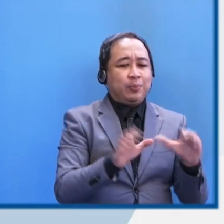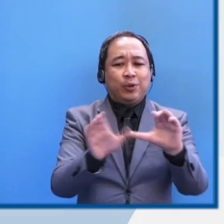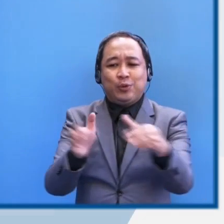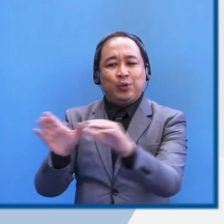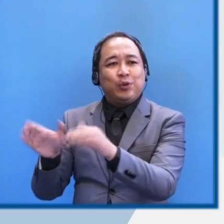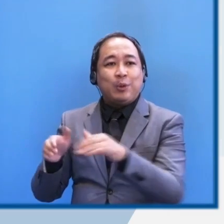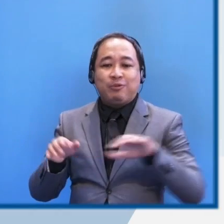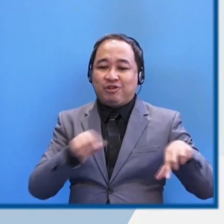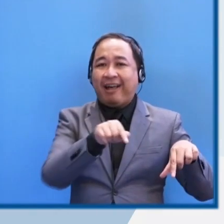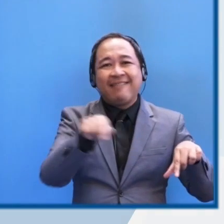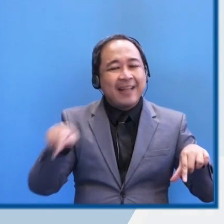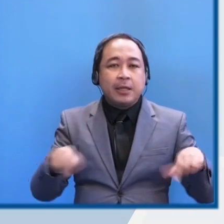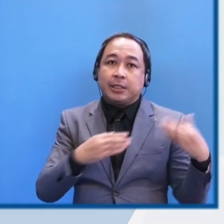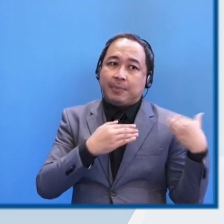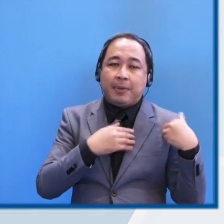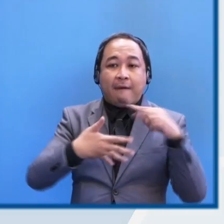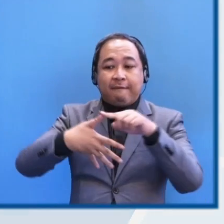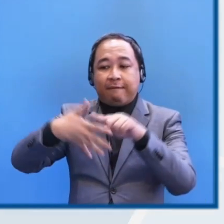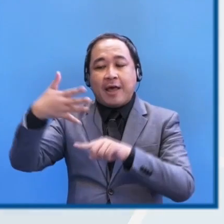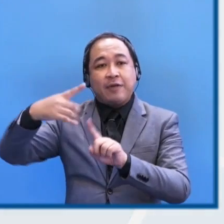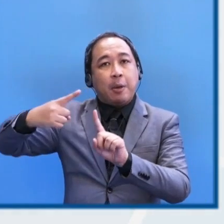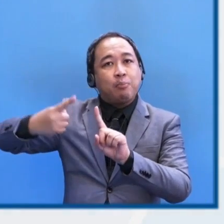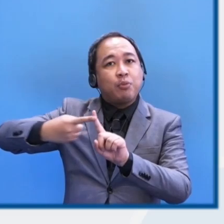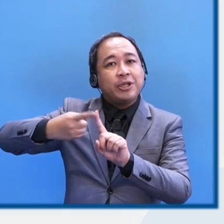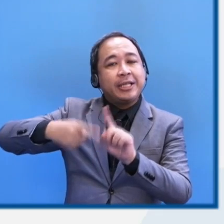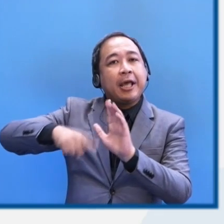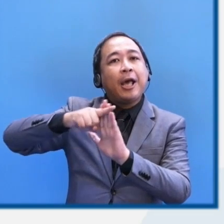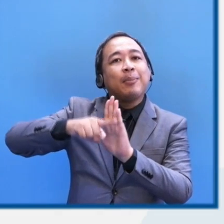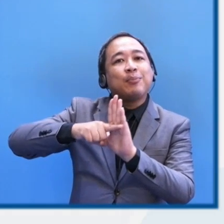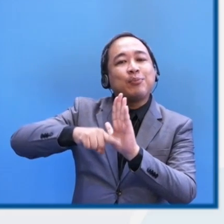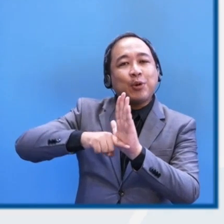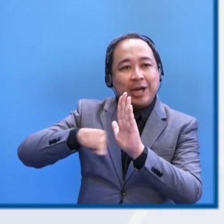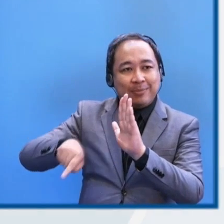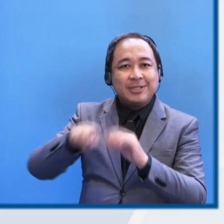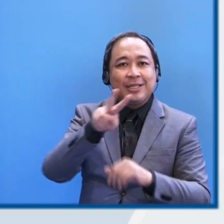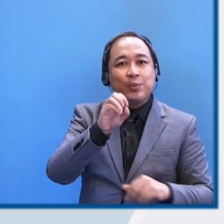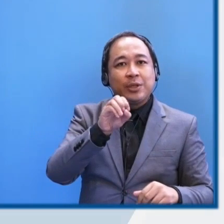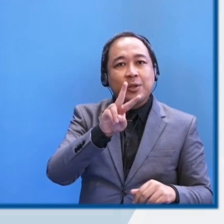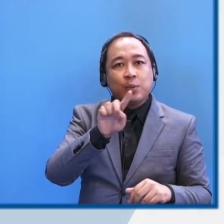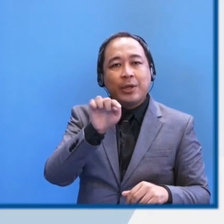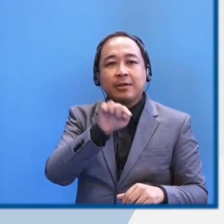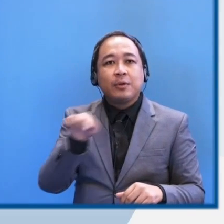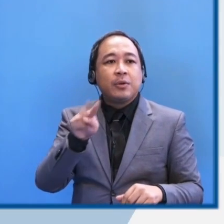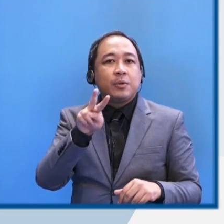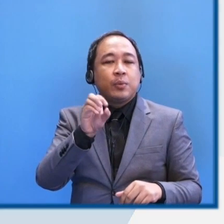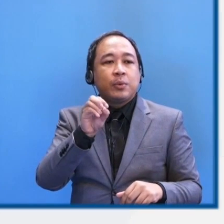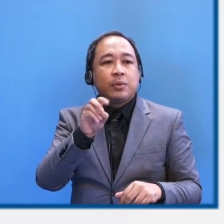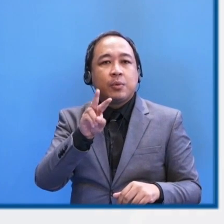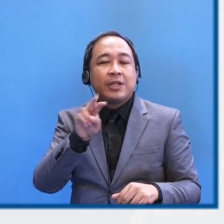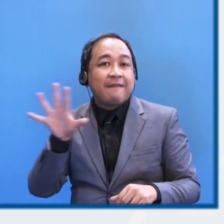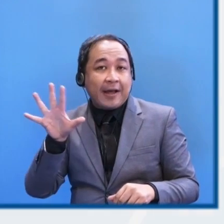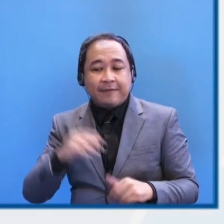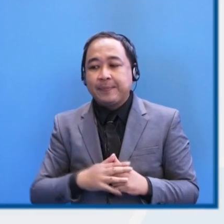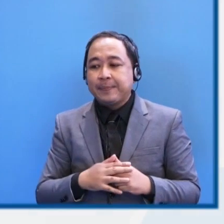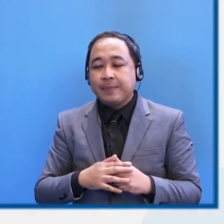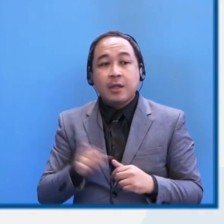of 5 priority programs of the ADMER Working Program 2021-2025. ASEAN called for the